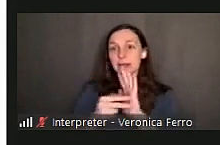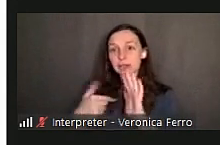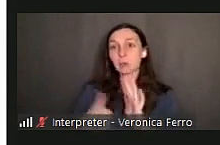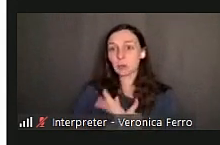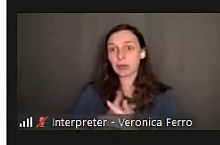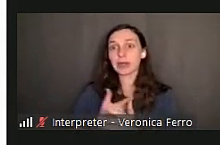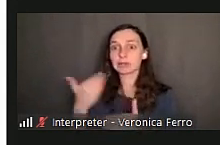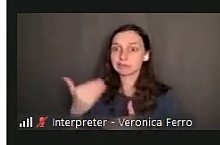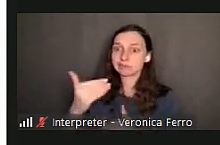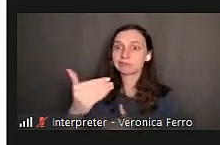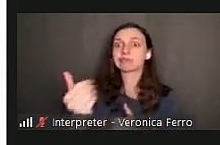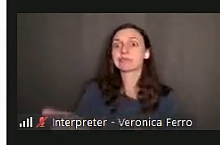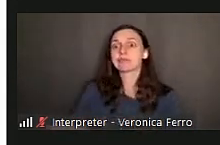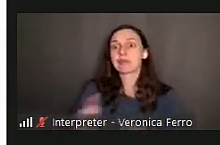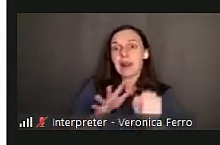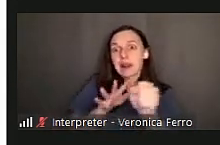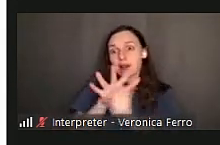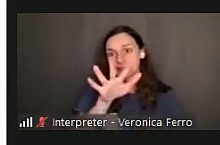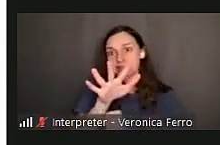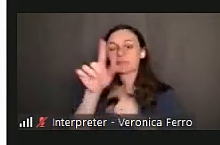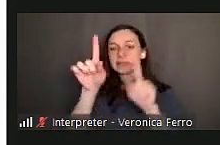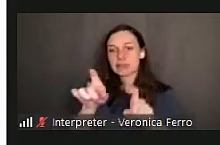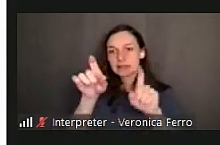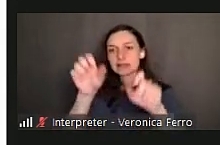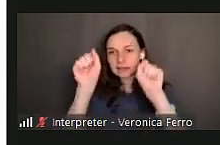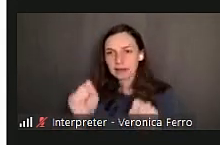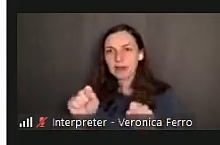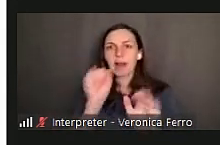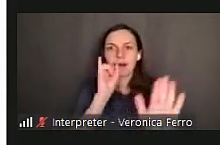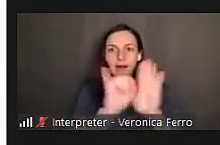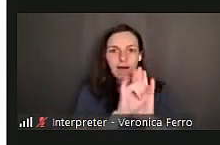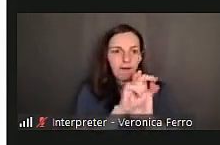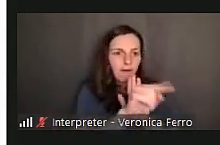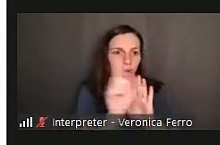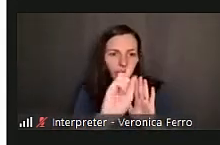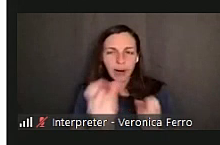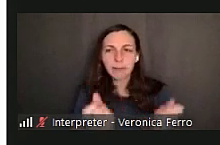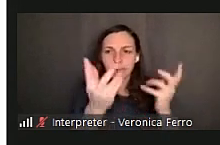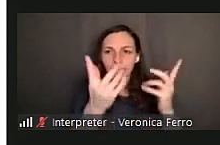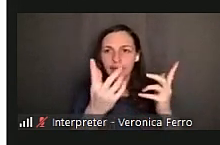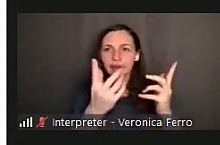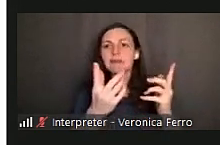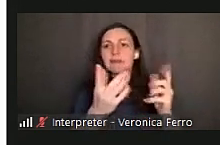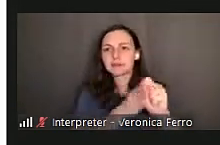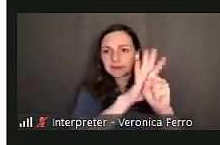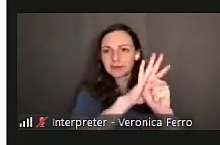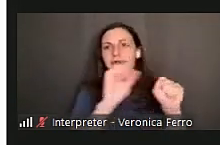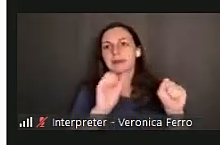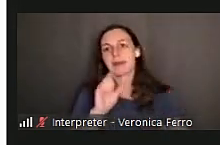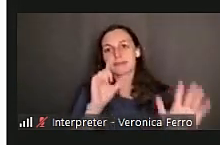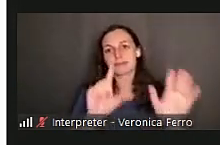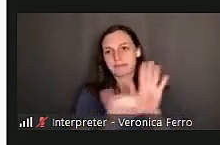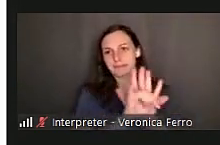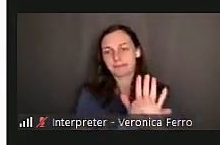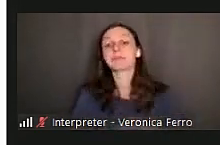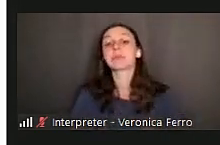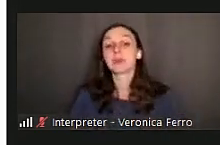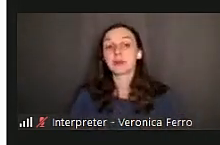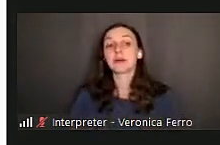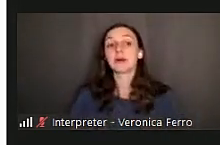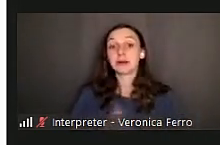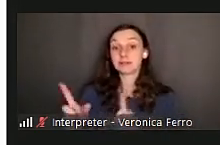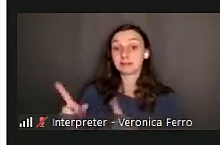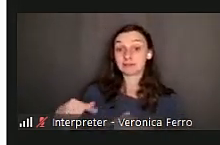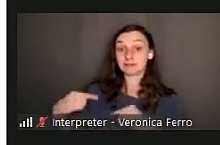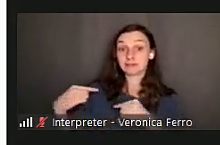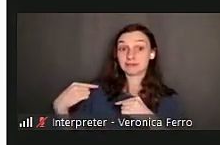to identify cases occurring and control the pandemic. You'll see that for the last few months, we have been above 5%. Much of the country has been as